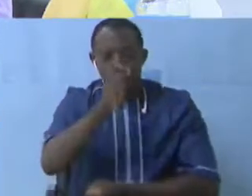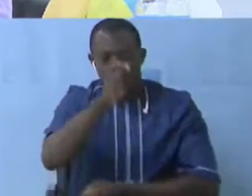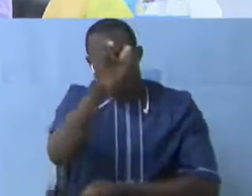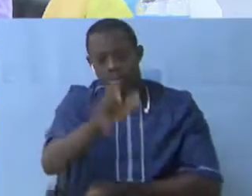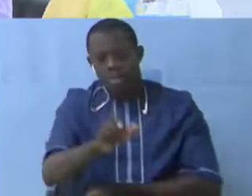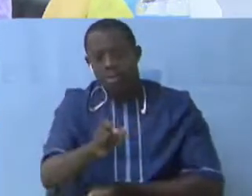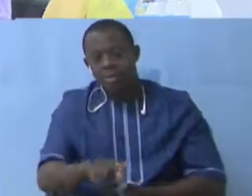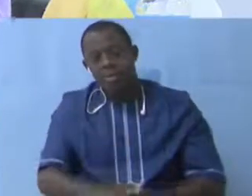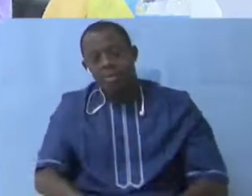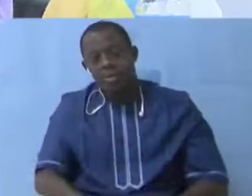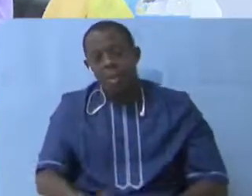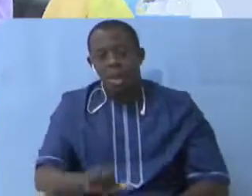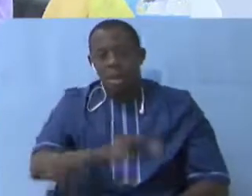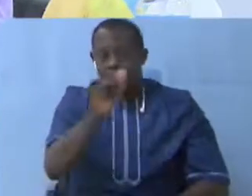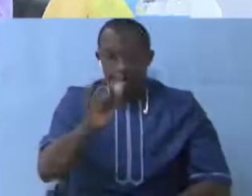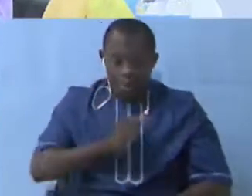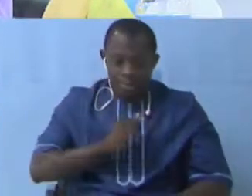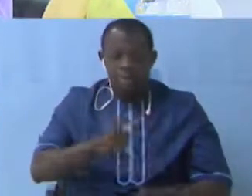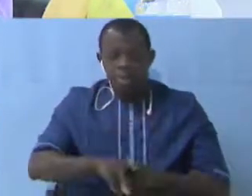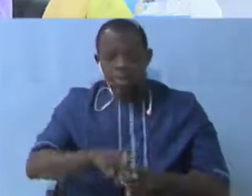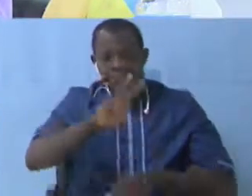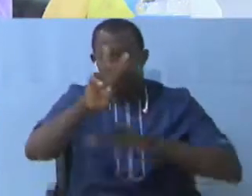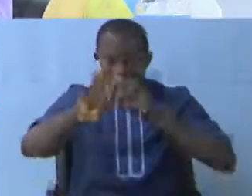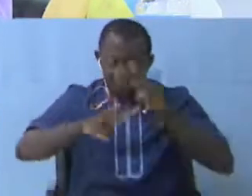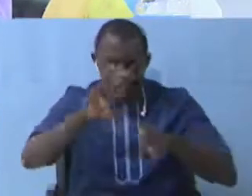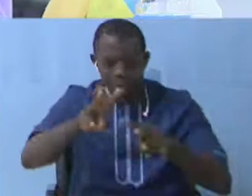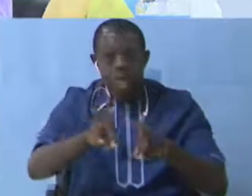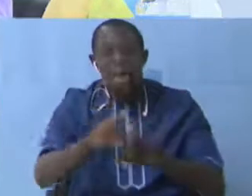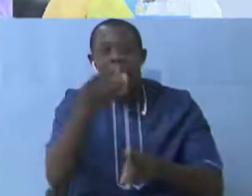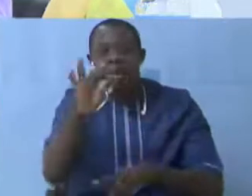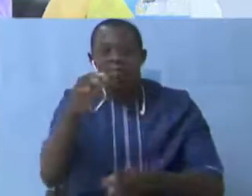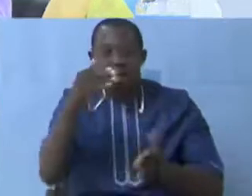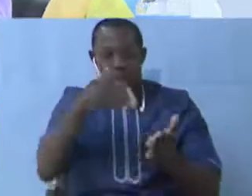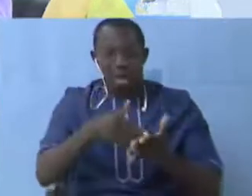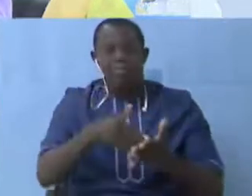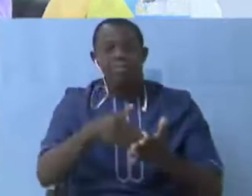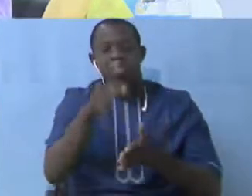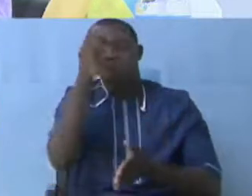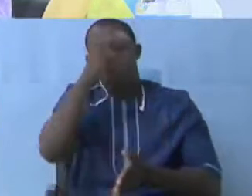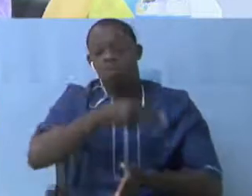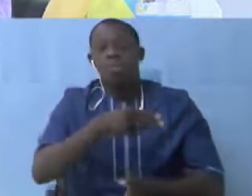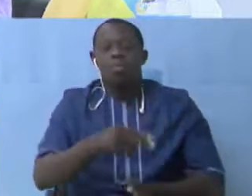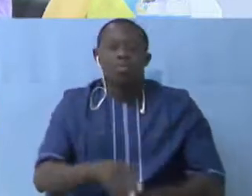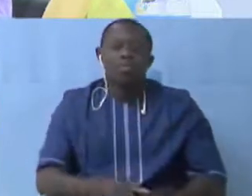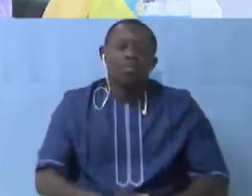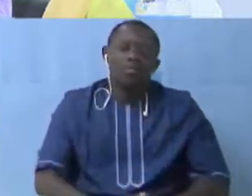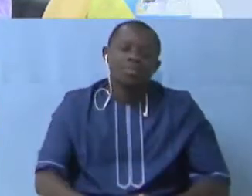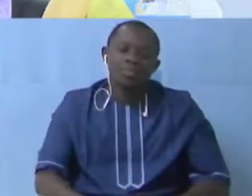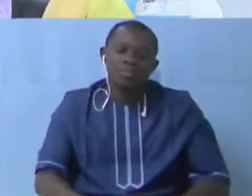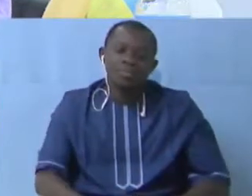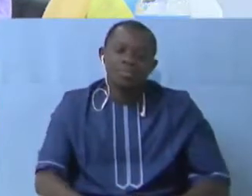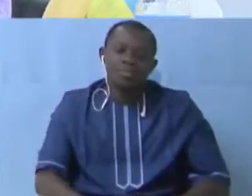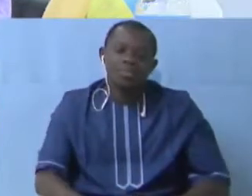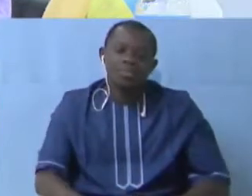yooyu. And he will find out when he gets back home. tey nag dana ko jéem a gestu gannaaw bu mu ñibbisee.